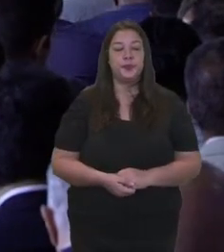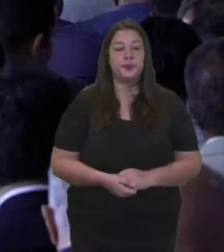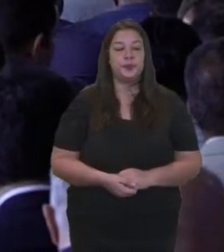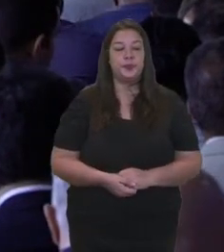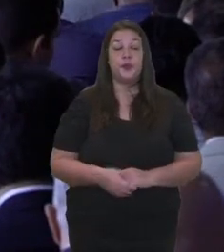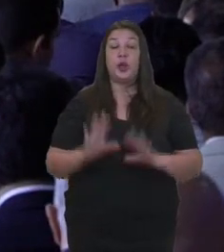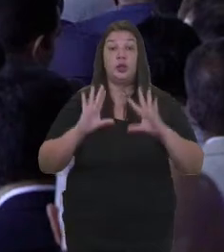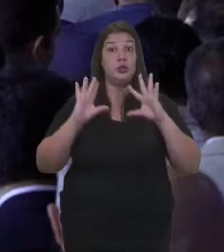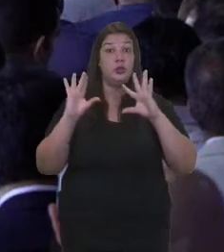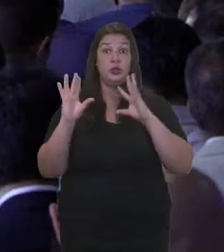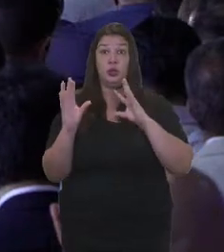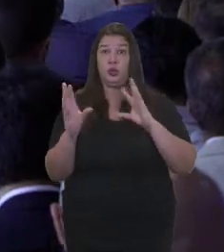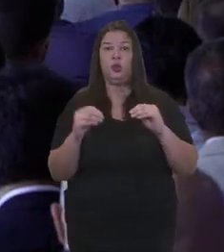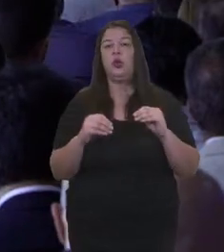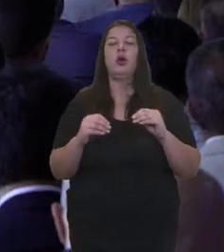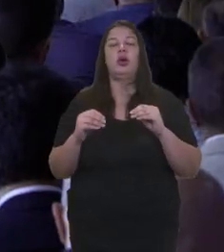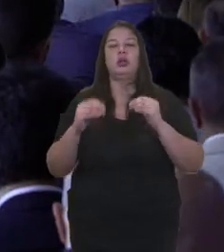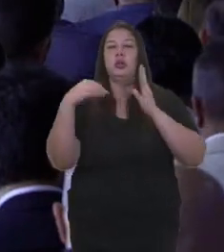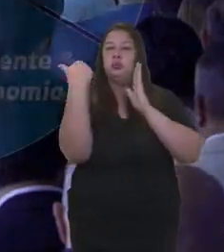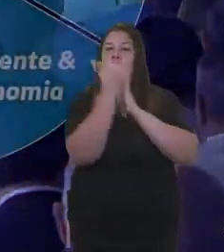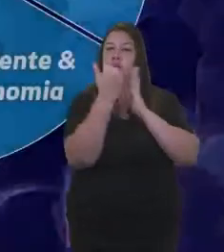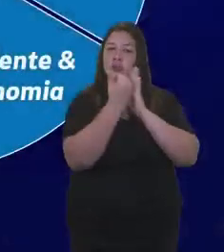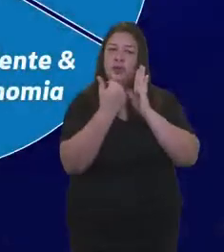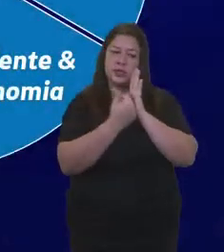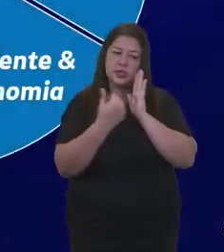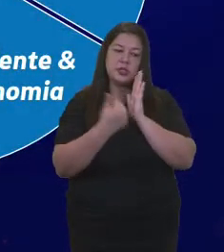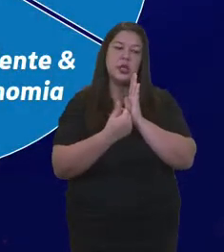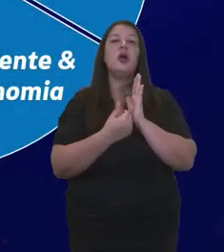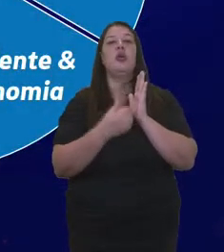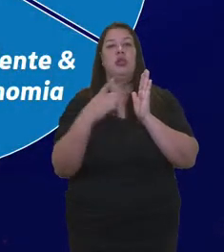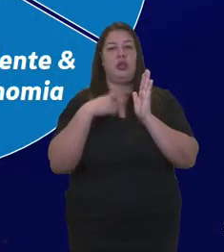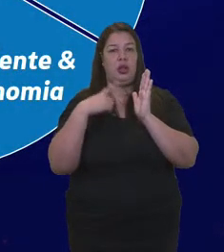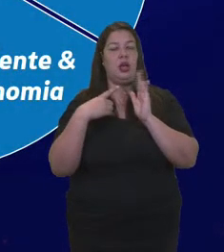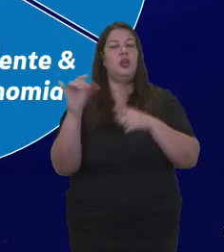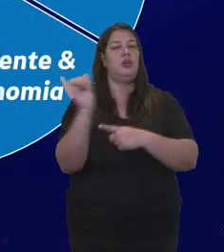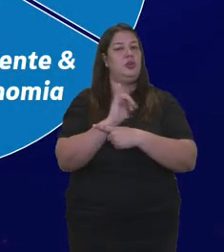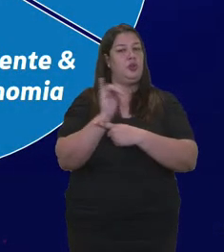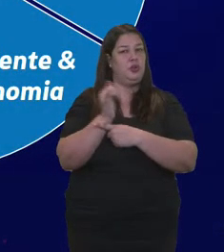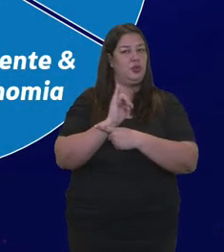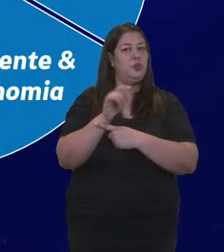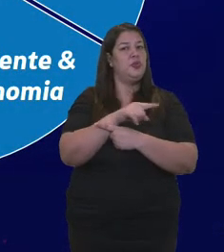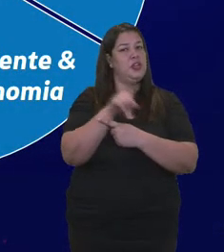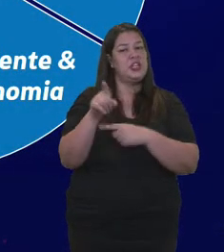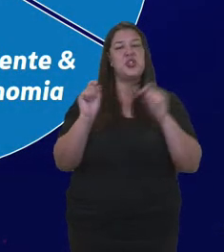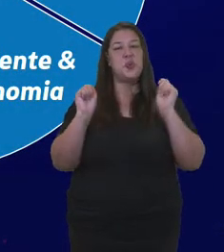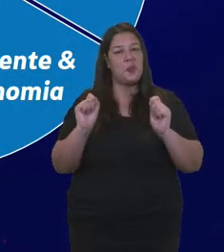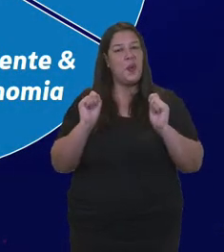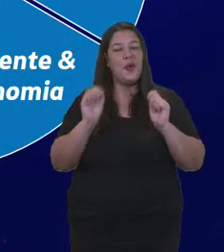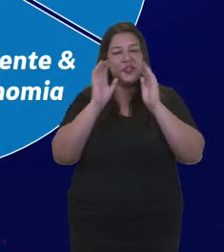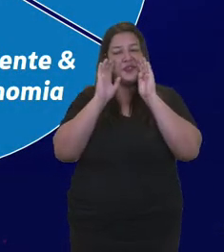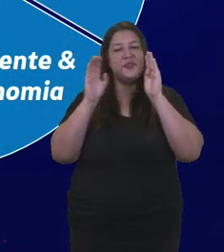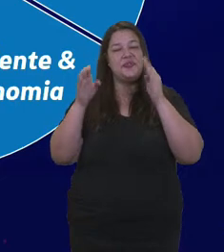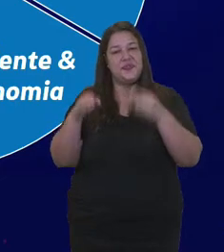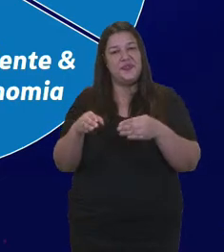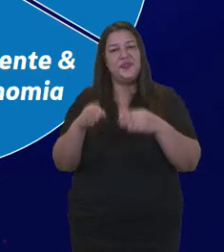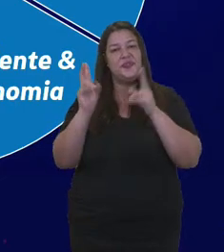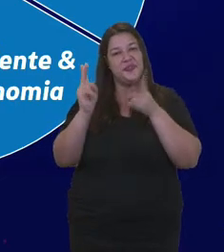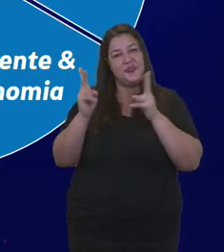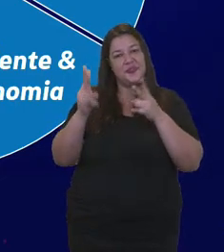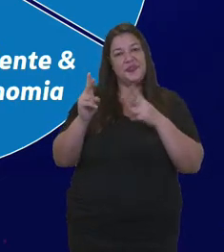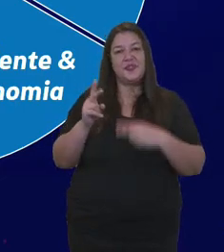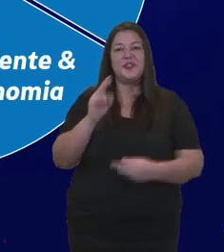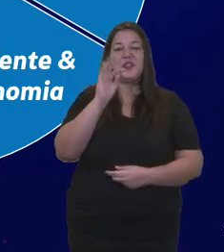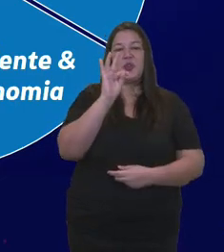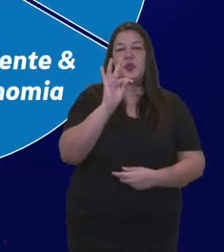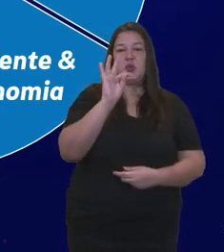the whole program, as usual, will be shared in our YouTube channel, and you'll be able to follow in